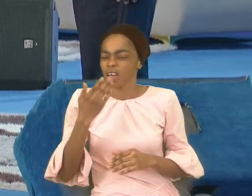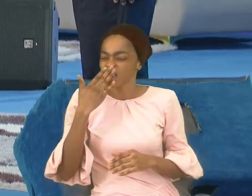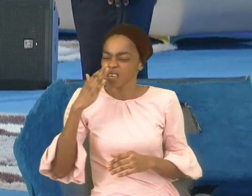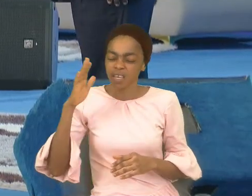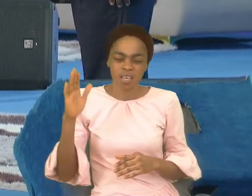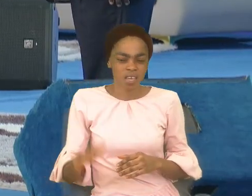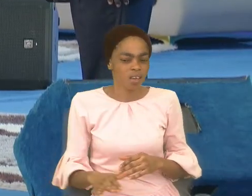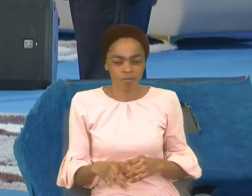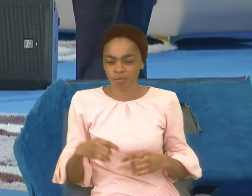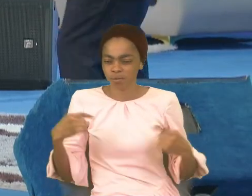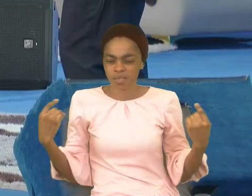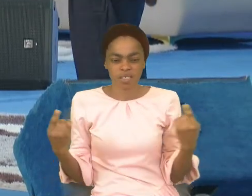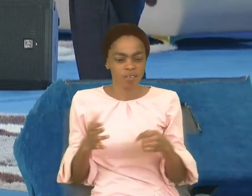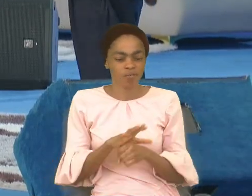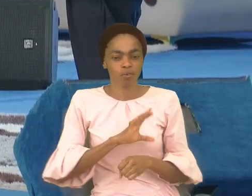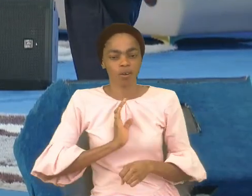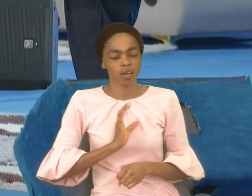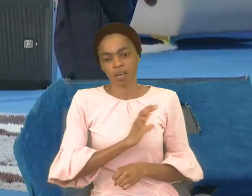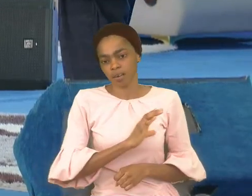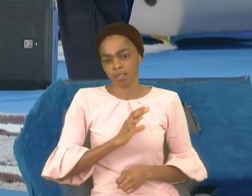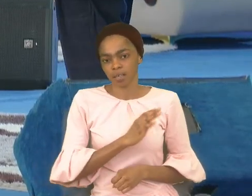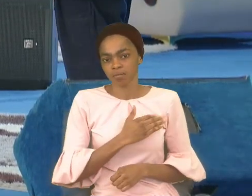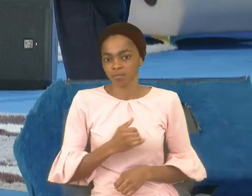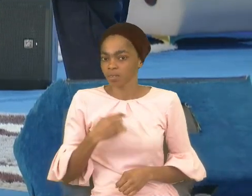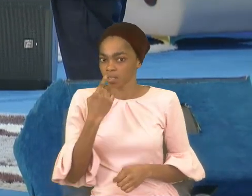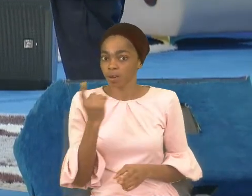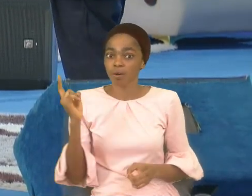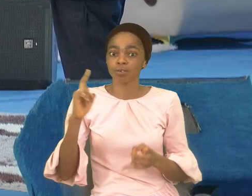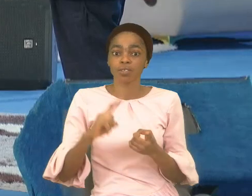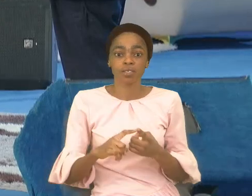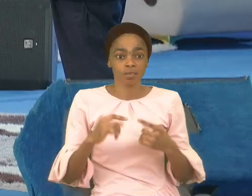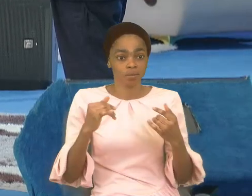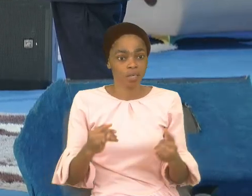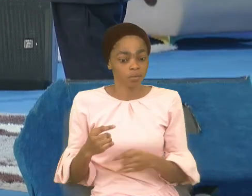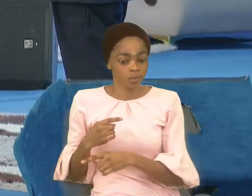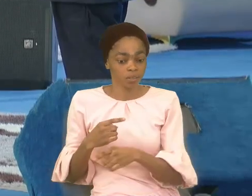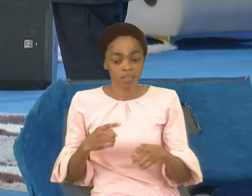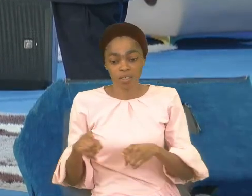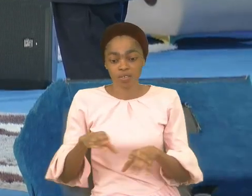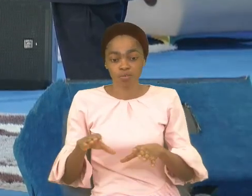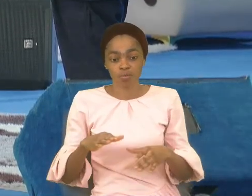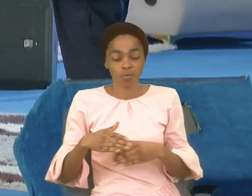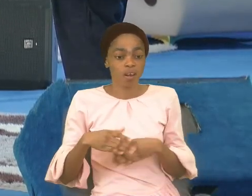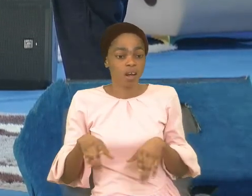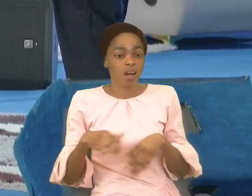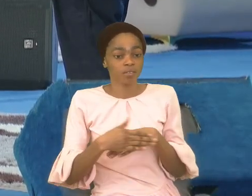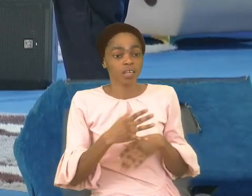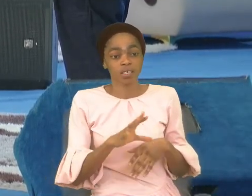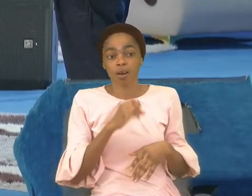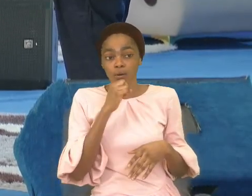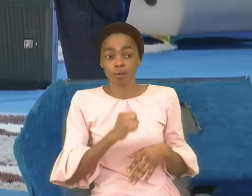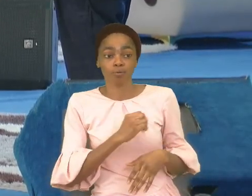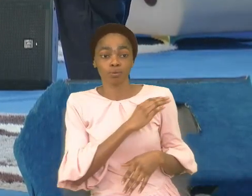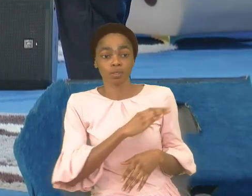day, they do after their manners, and they fear not the Lord. In verse 33, they fear the Lord, oh